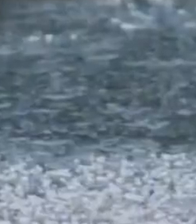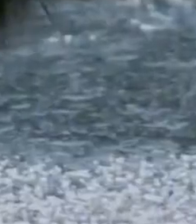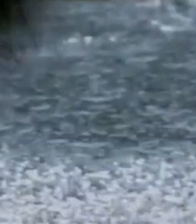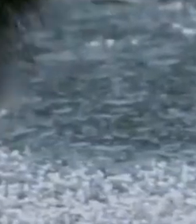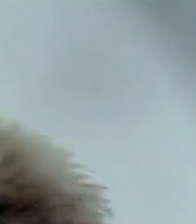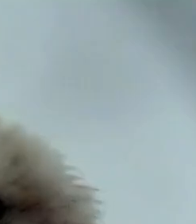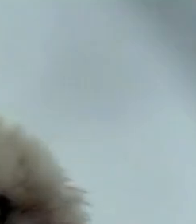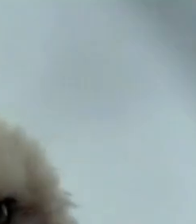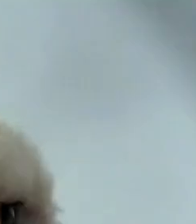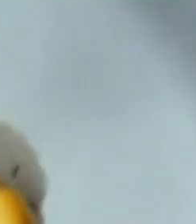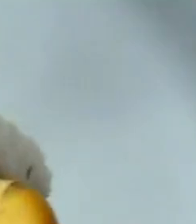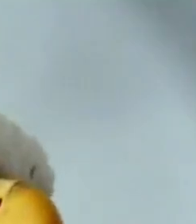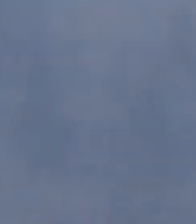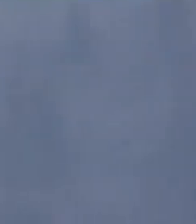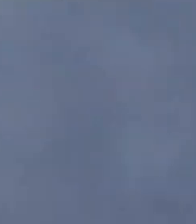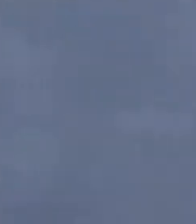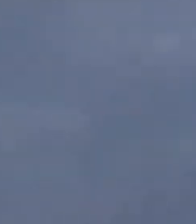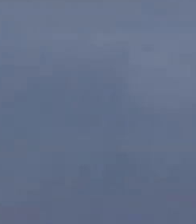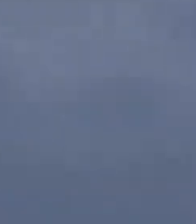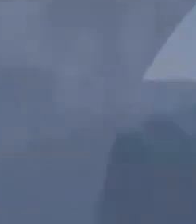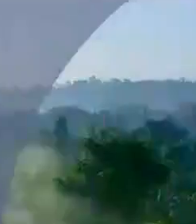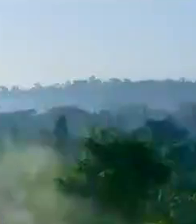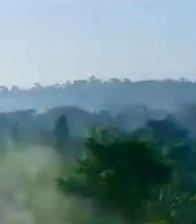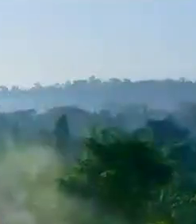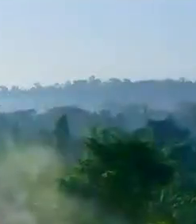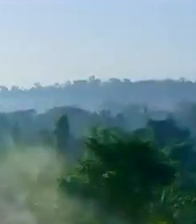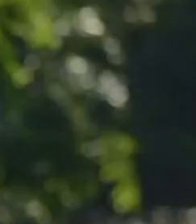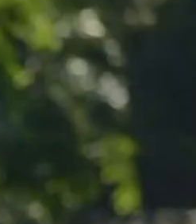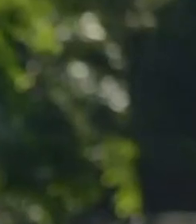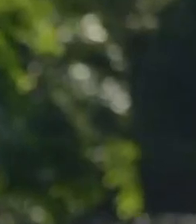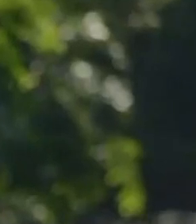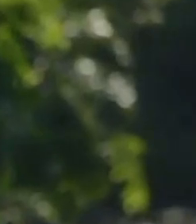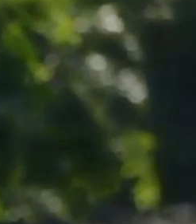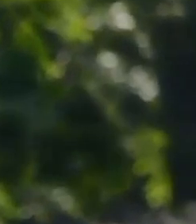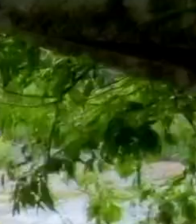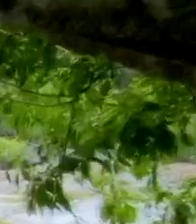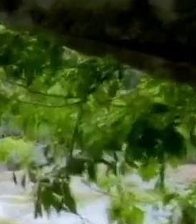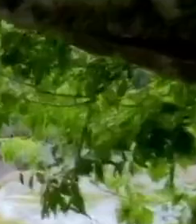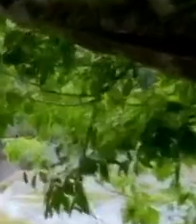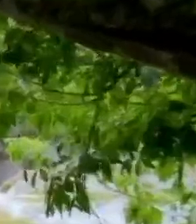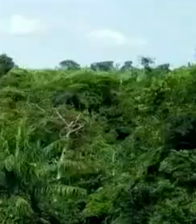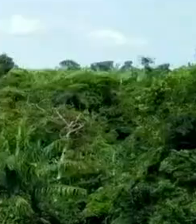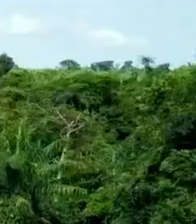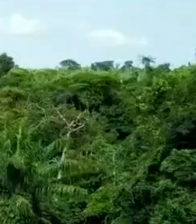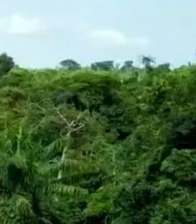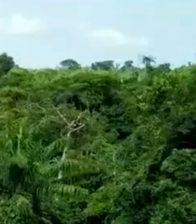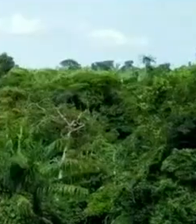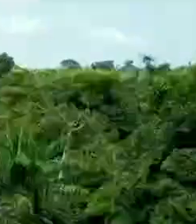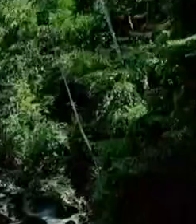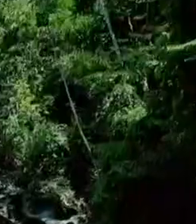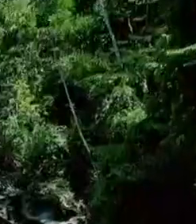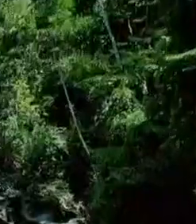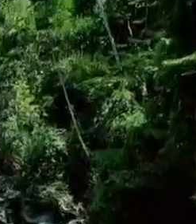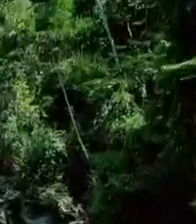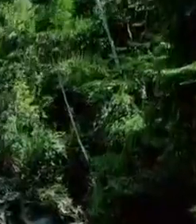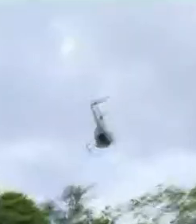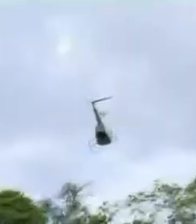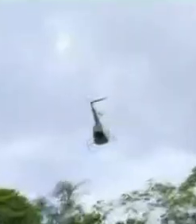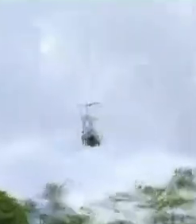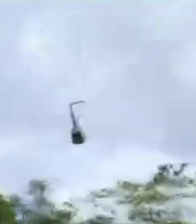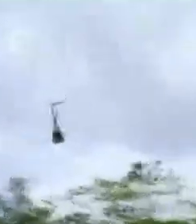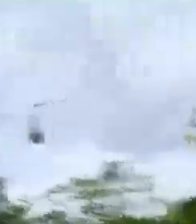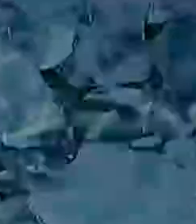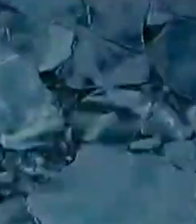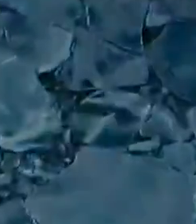certainly appreciate their majesty, their ability. An expedition with Steve Backshall. Finding something unique is